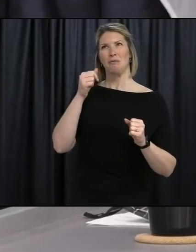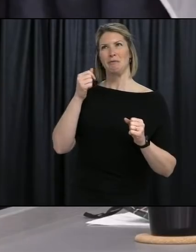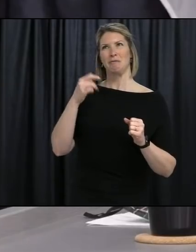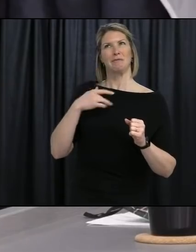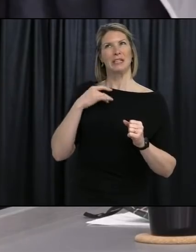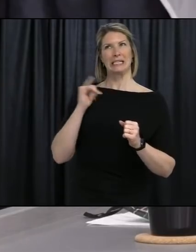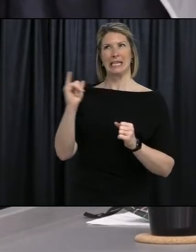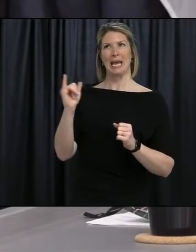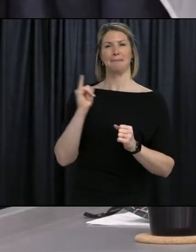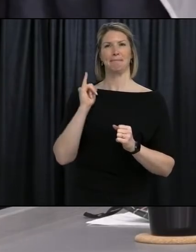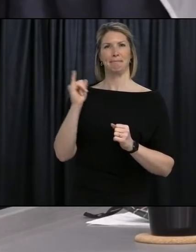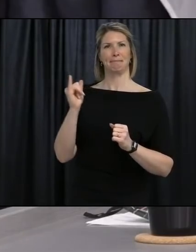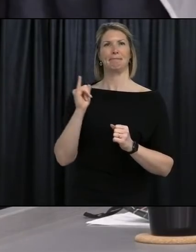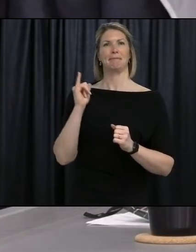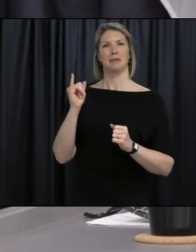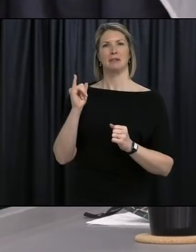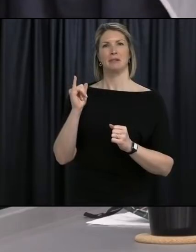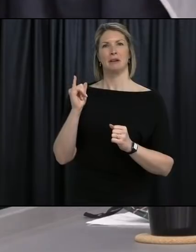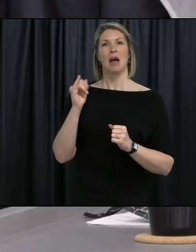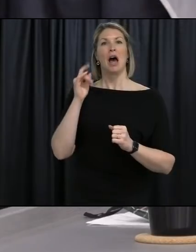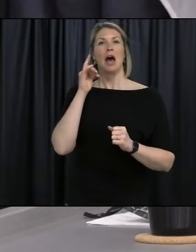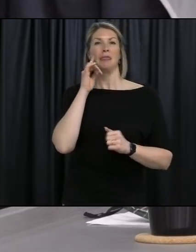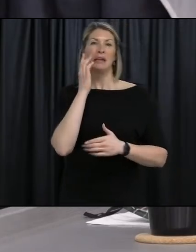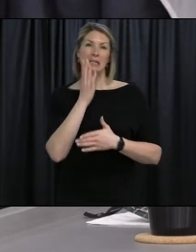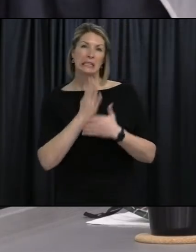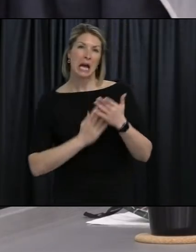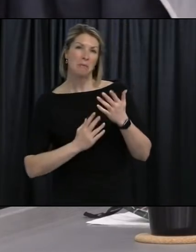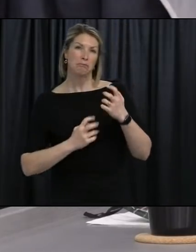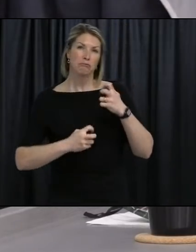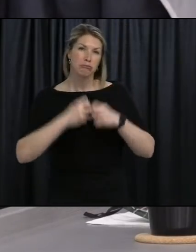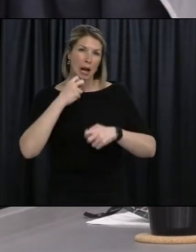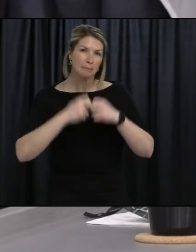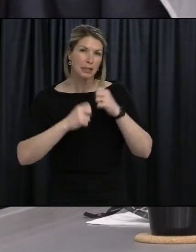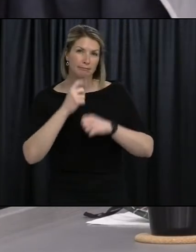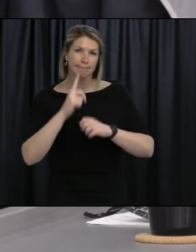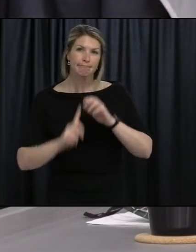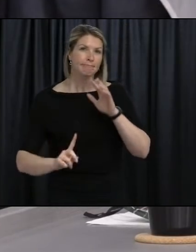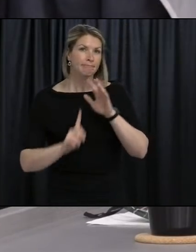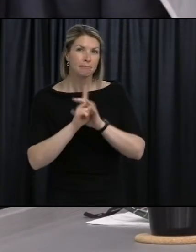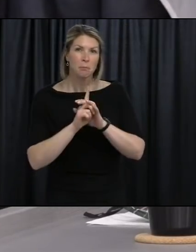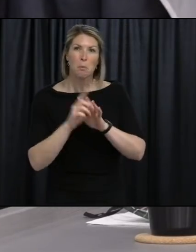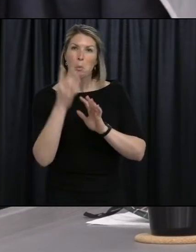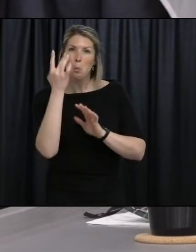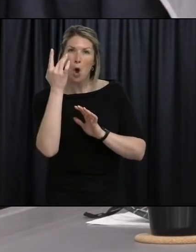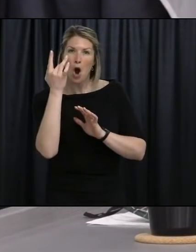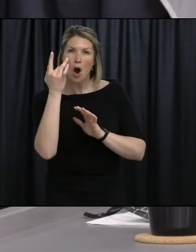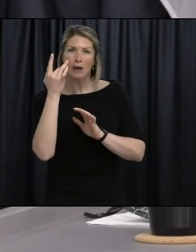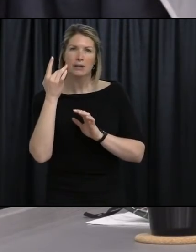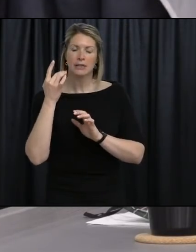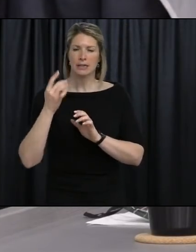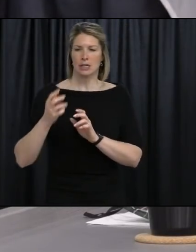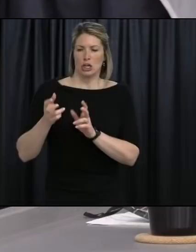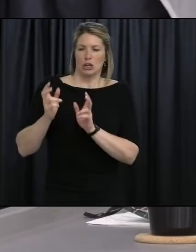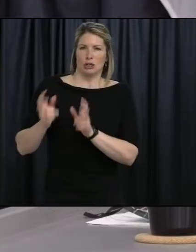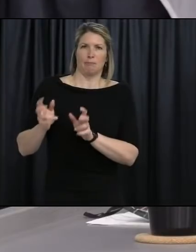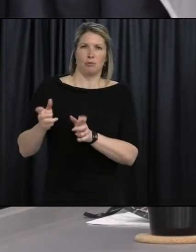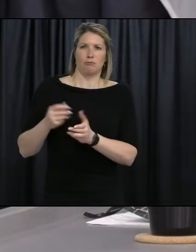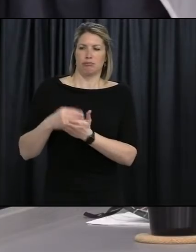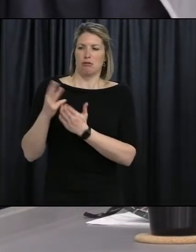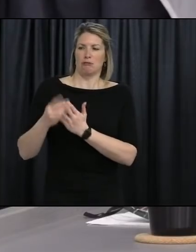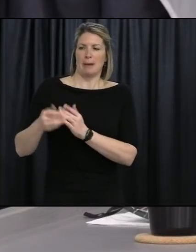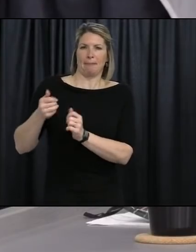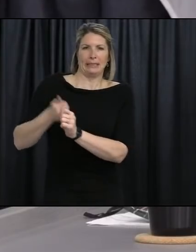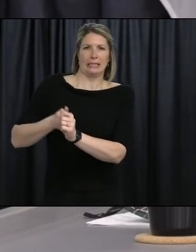I think some of them, quite frankly, have been software related with the booking of the subsequent appointment when the